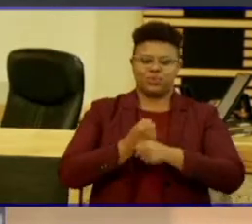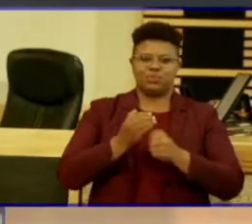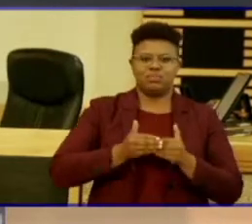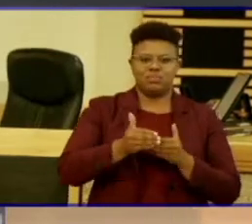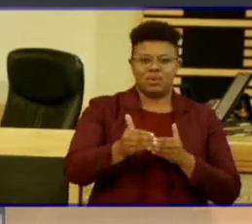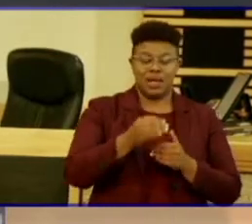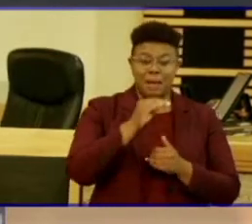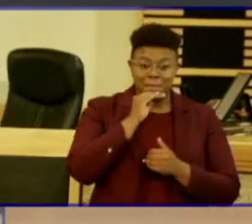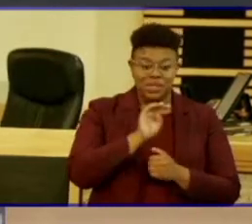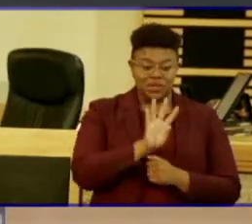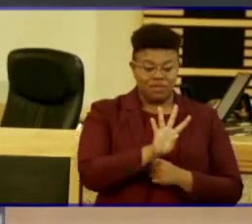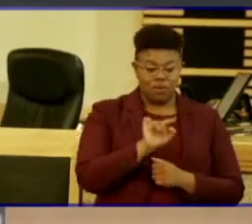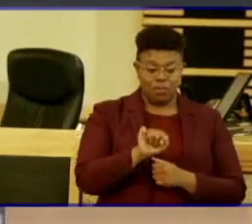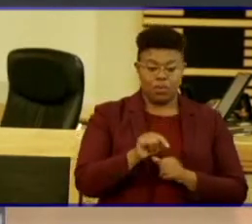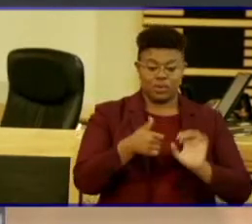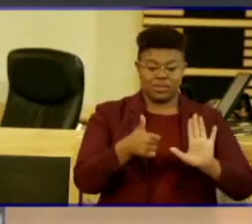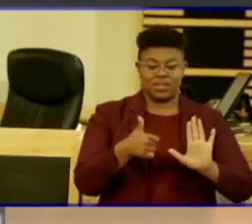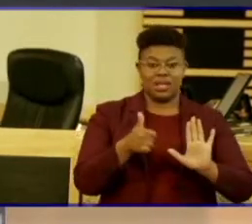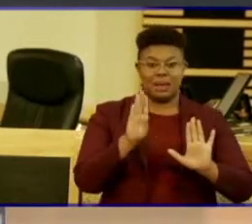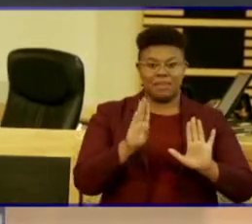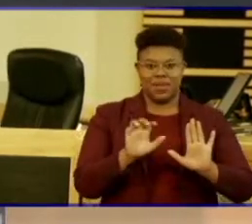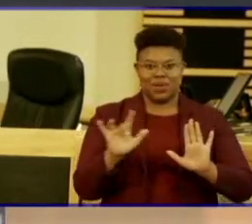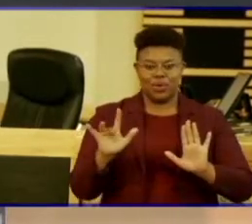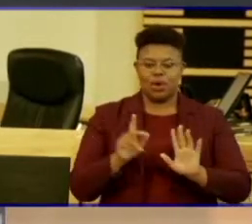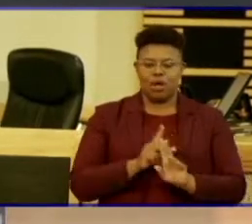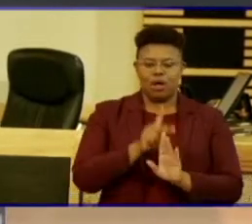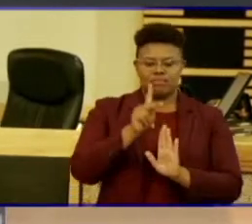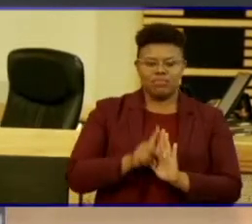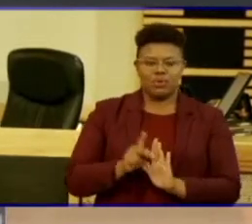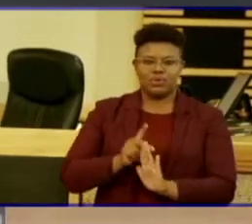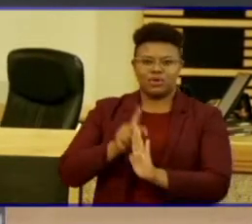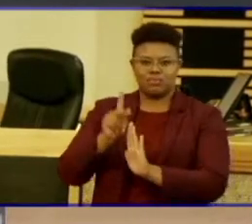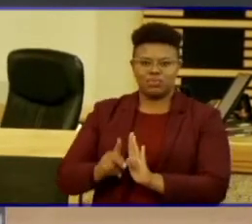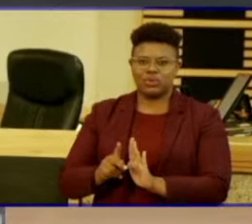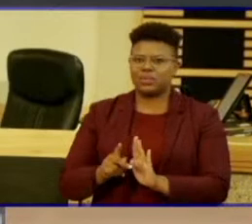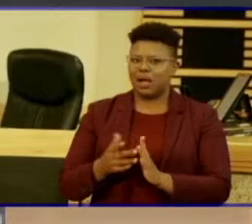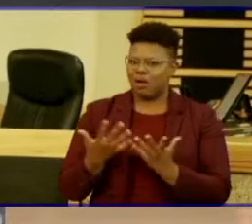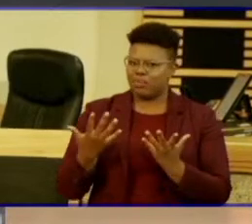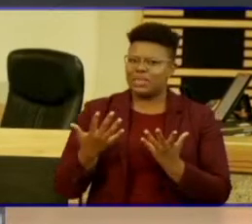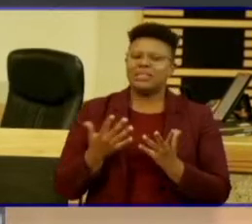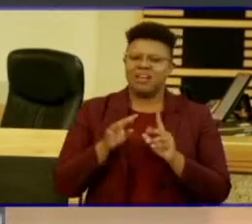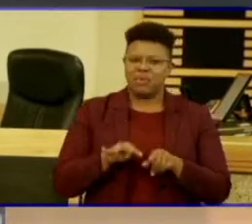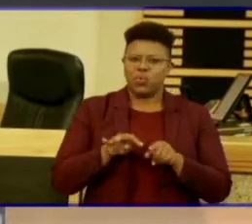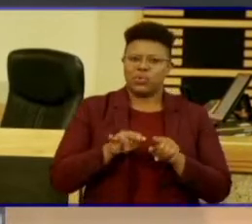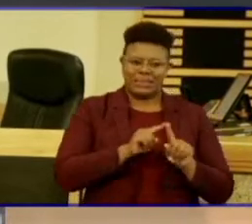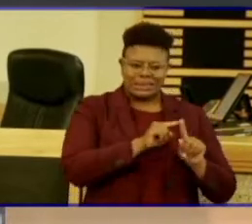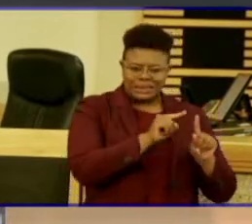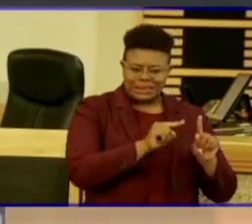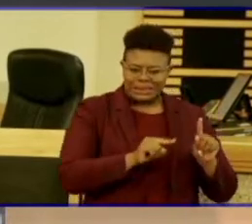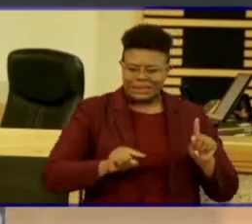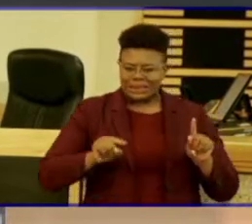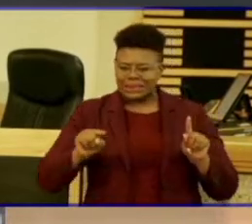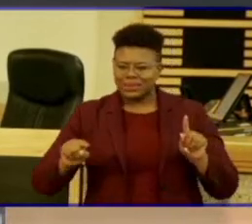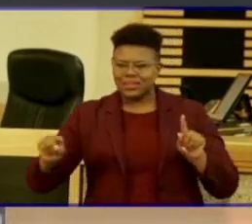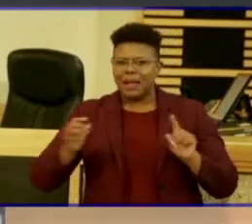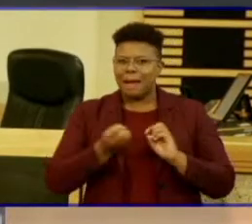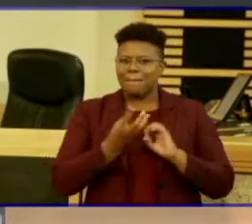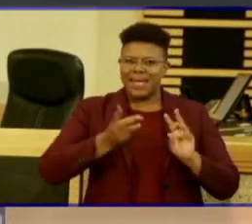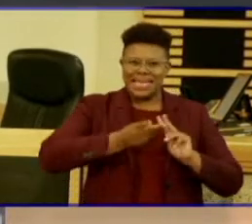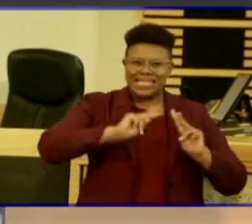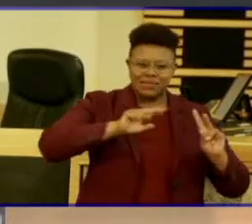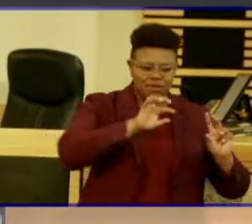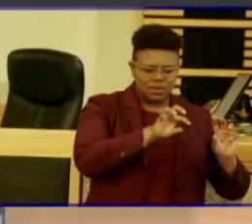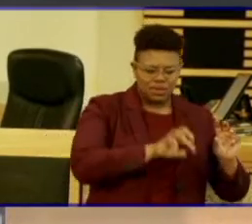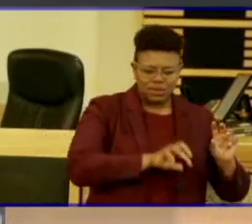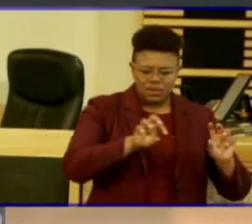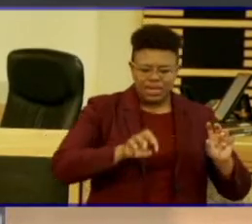$4.6 billion awarded to 14 projects from Carriedo to Humansdorp, Jansenville to Wolfontein,